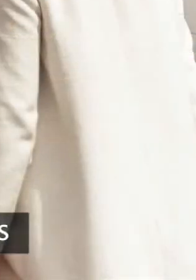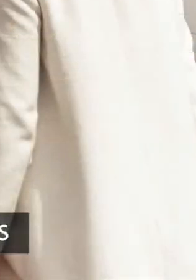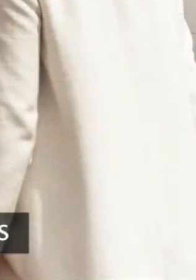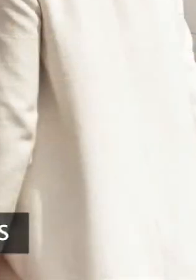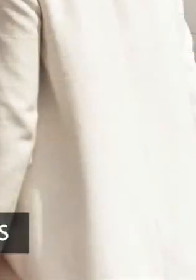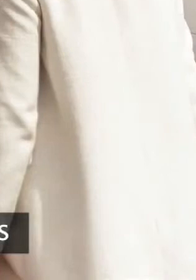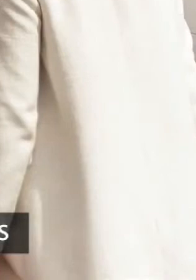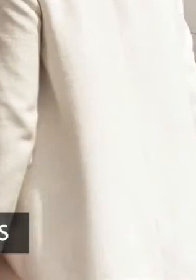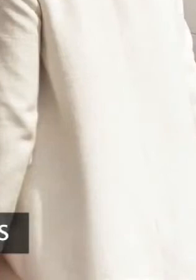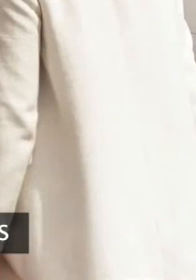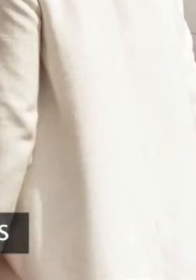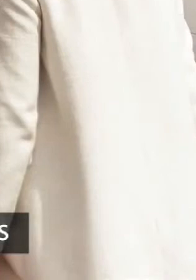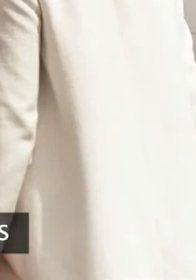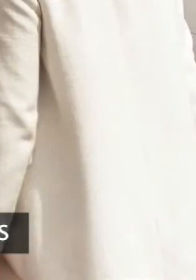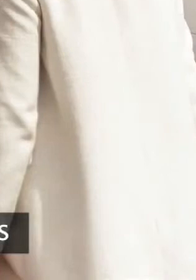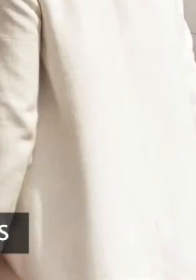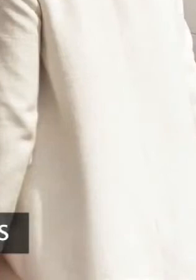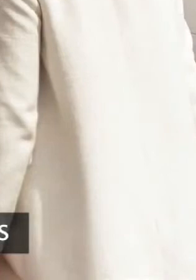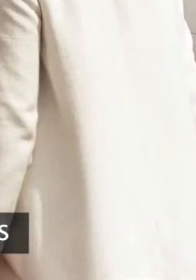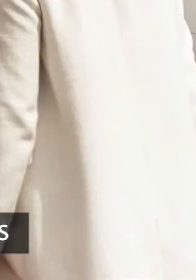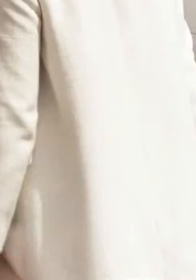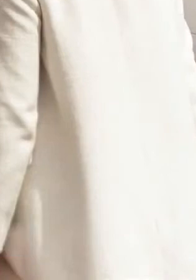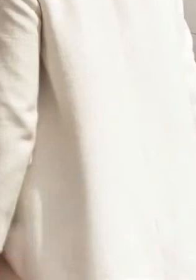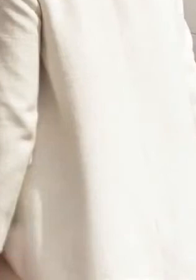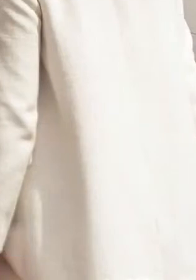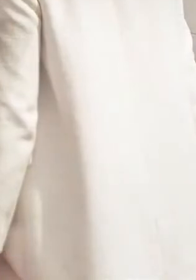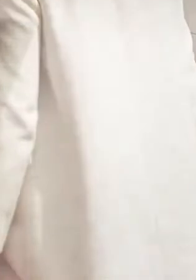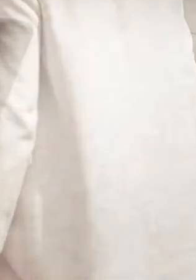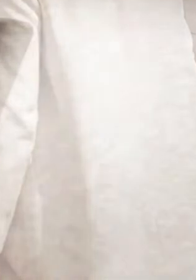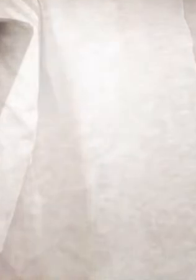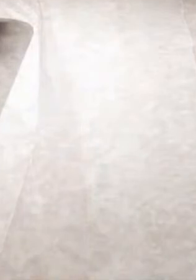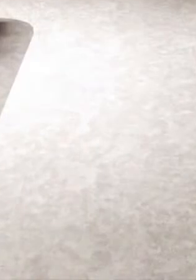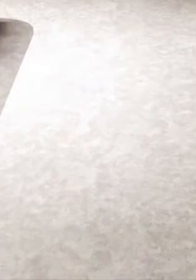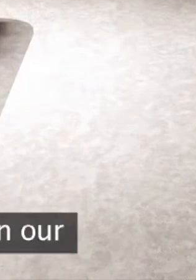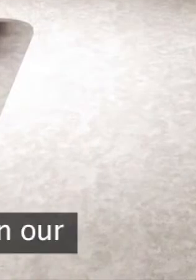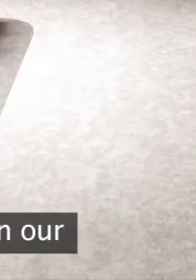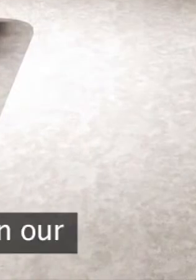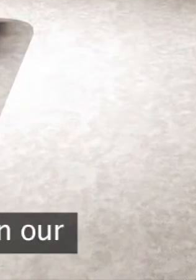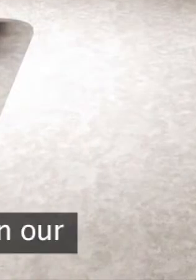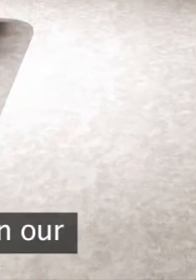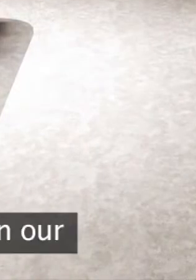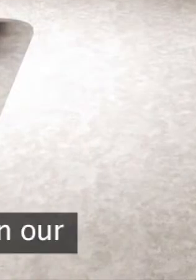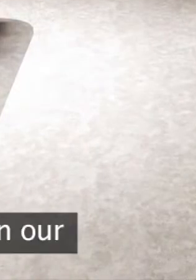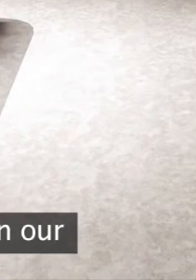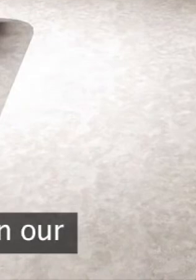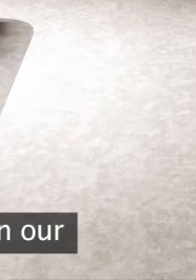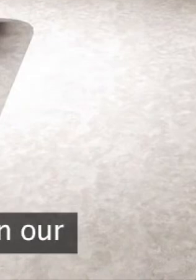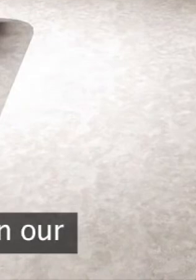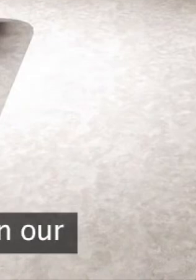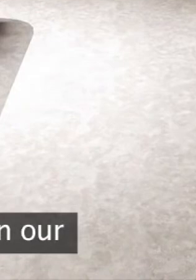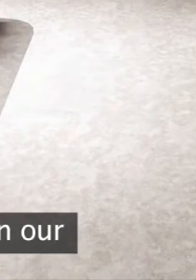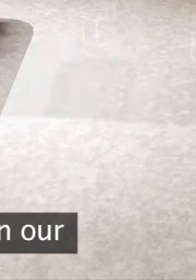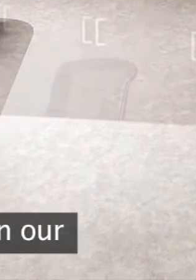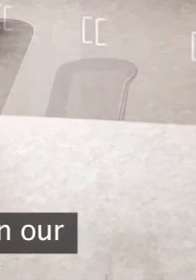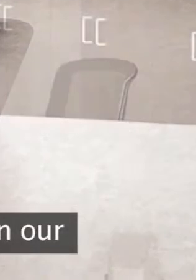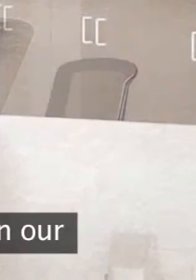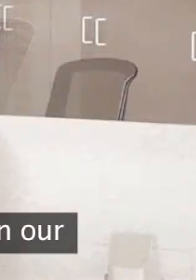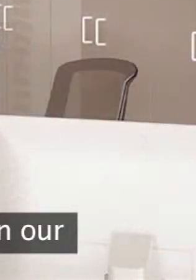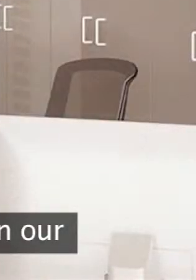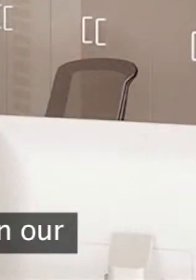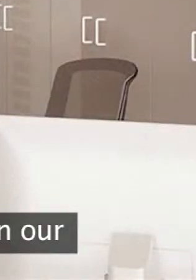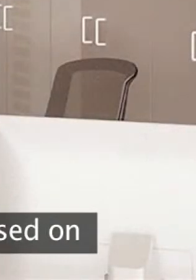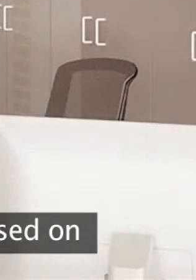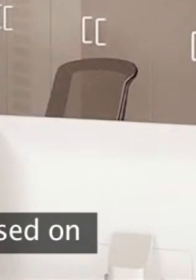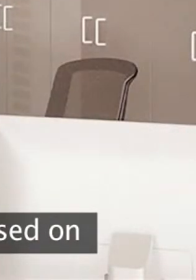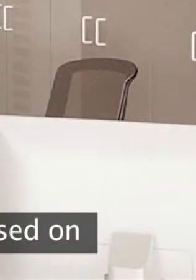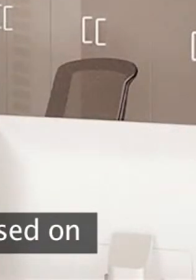One of our receptionists will then take our patients' details and direct them to the waiting area. Patients who have not contacted NHS 111 will be